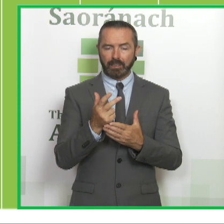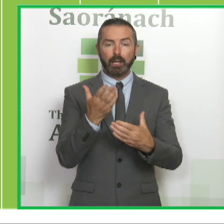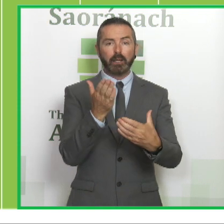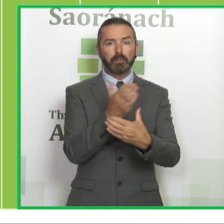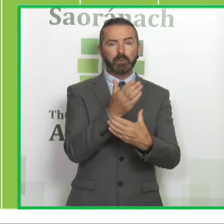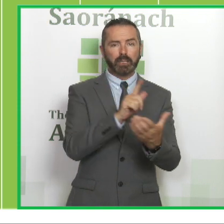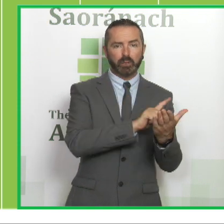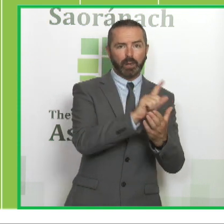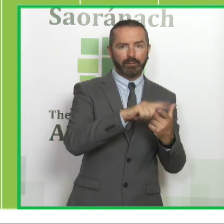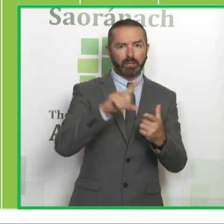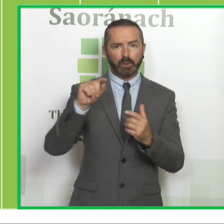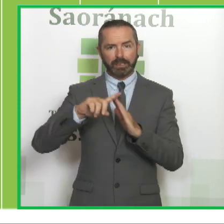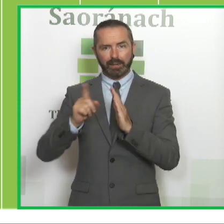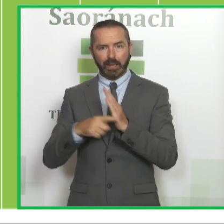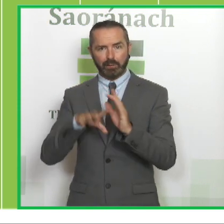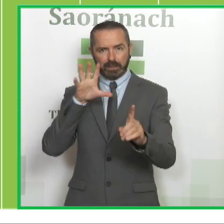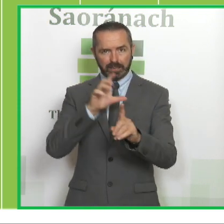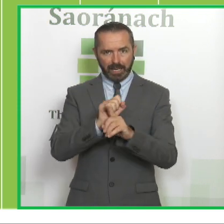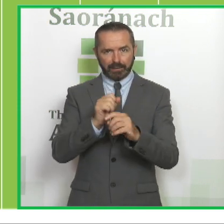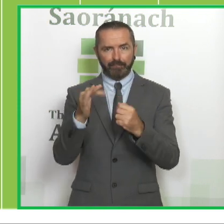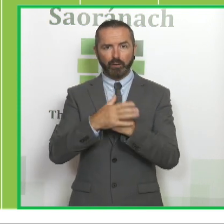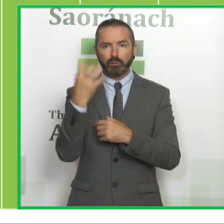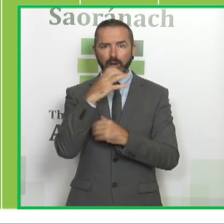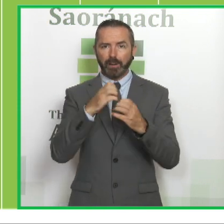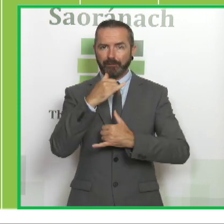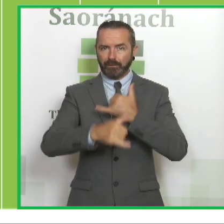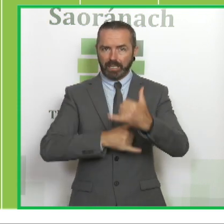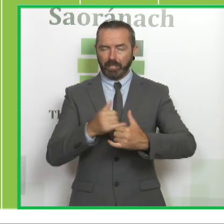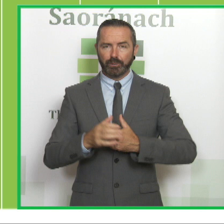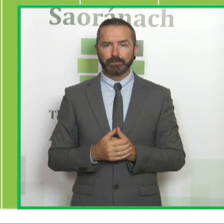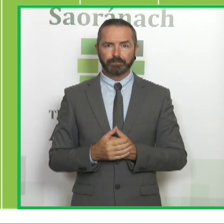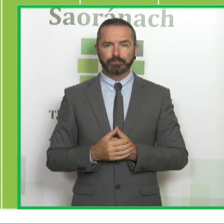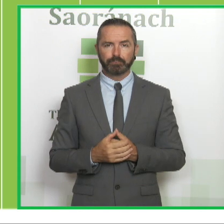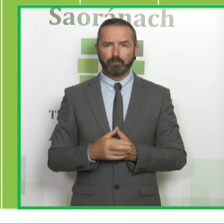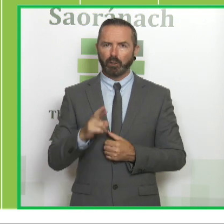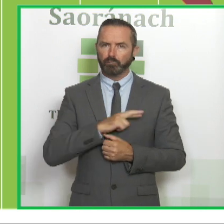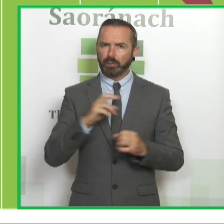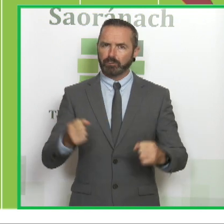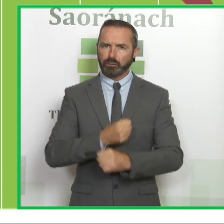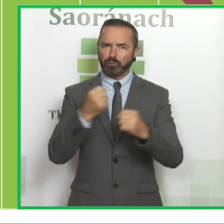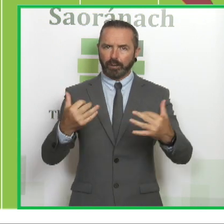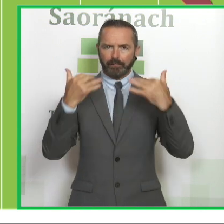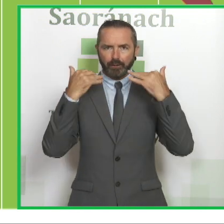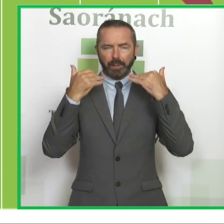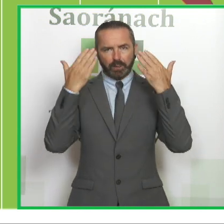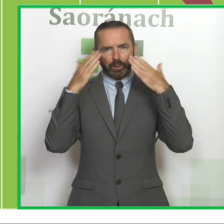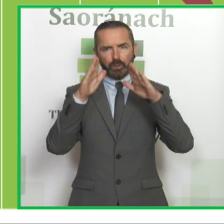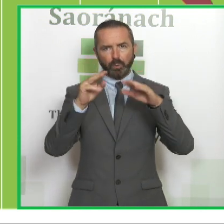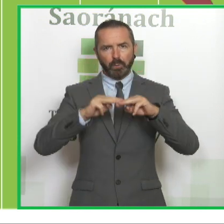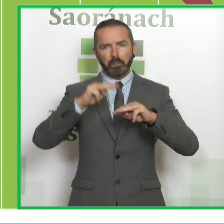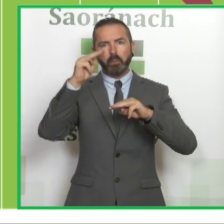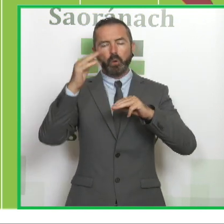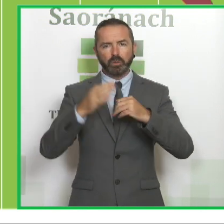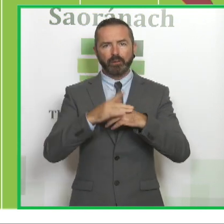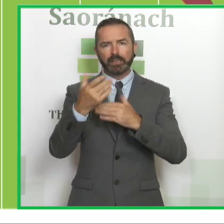20,000, we think, are detected for crime every year. But the news is really good. We've really, really strong data to show that the majority of